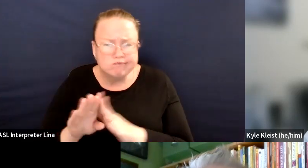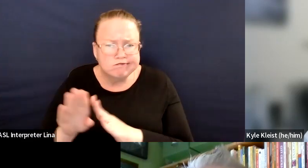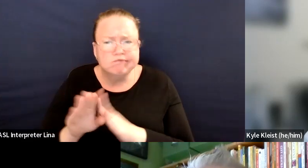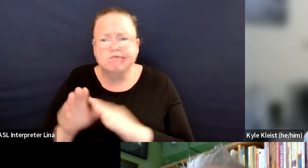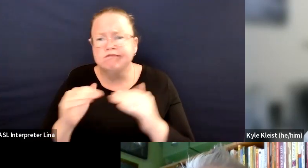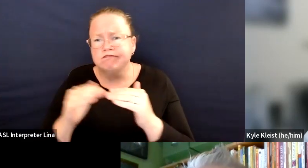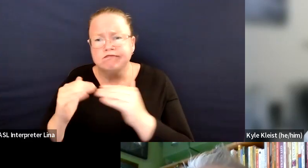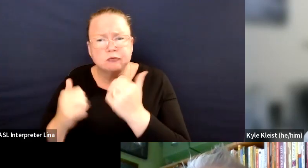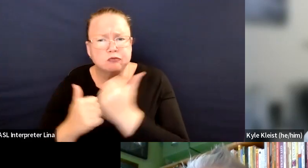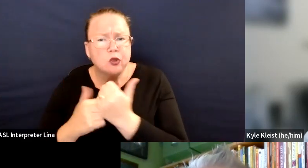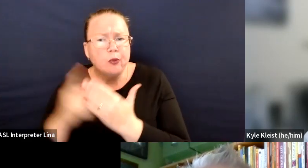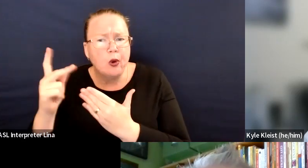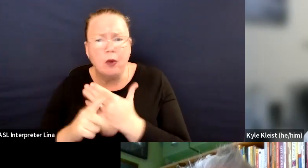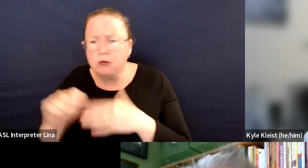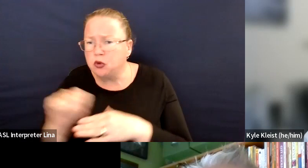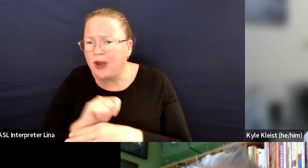support programs?